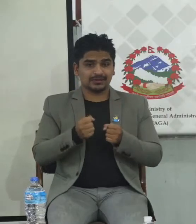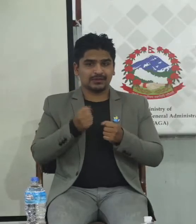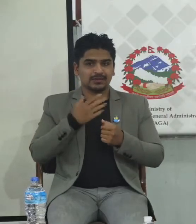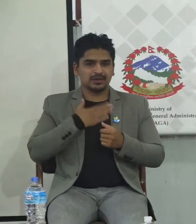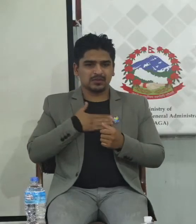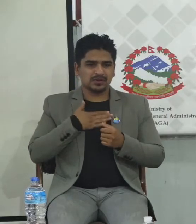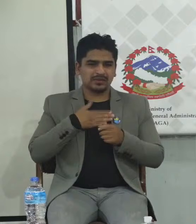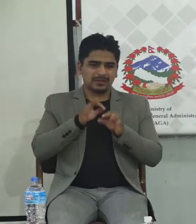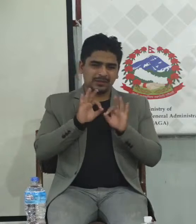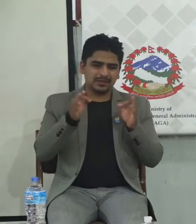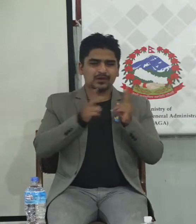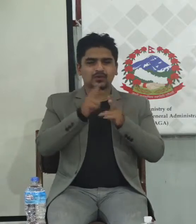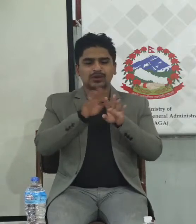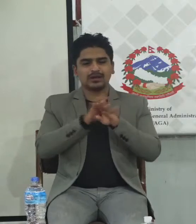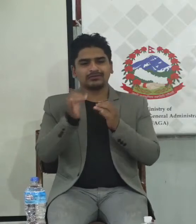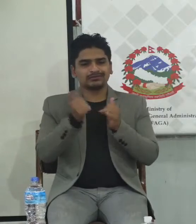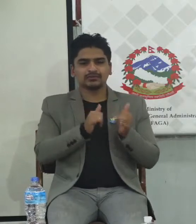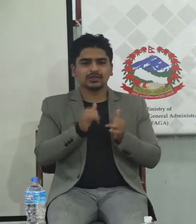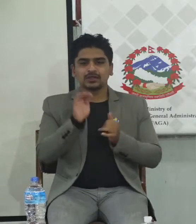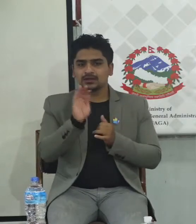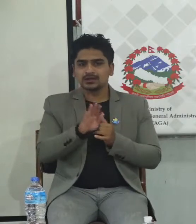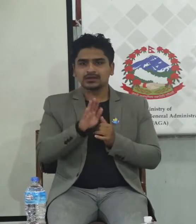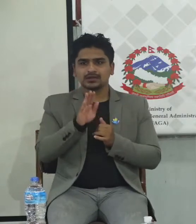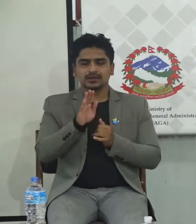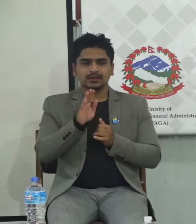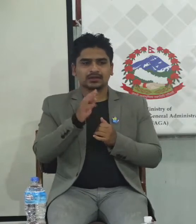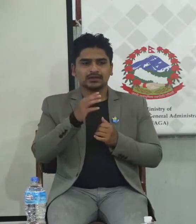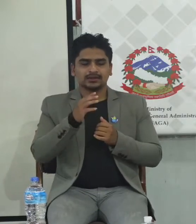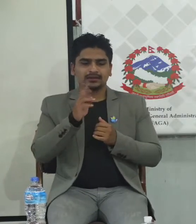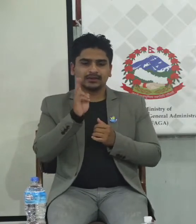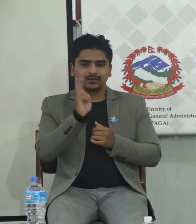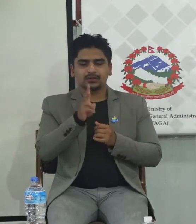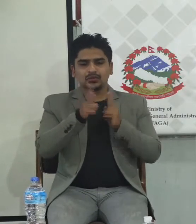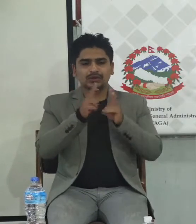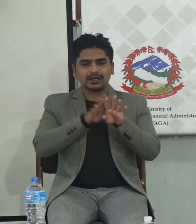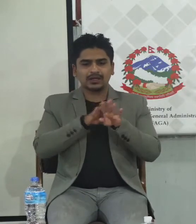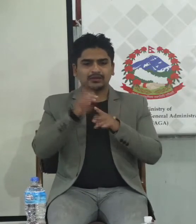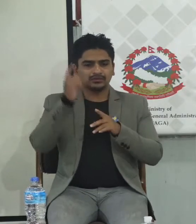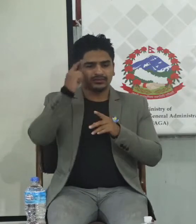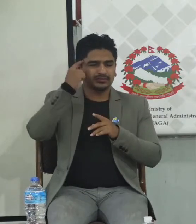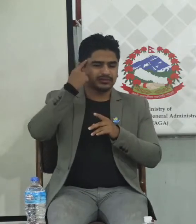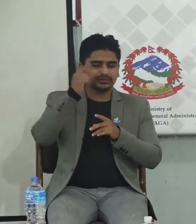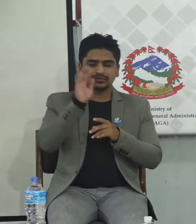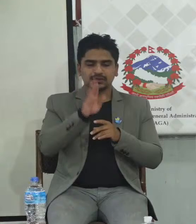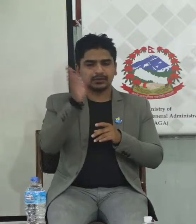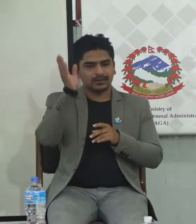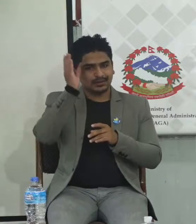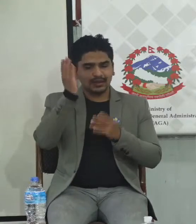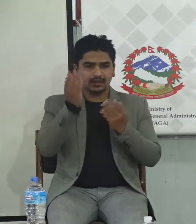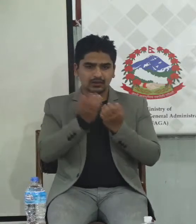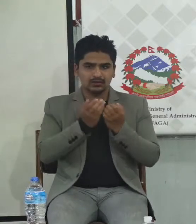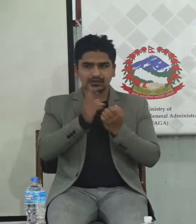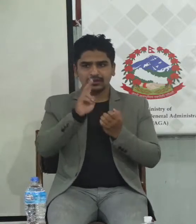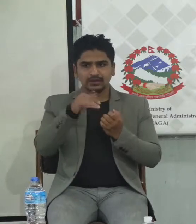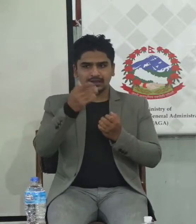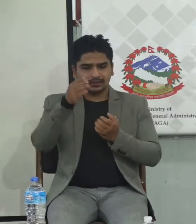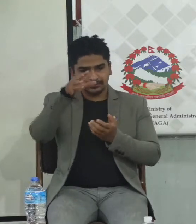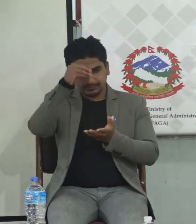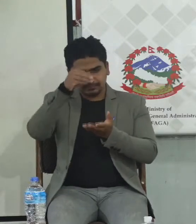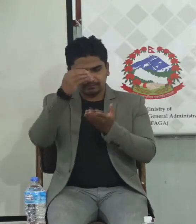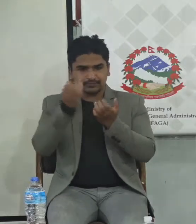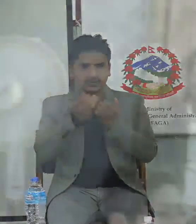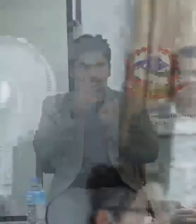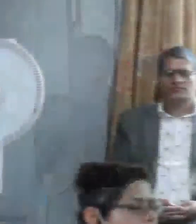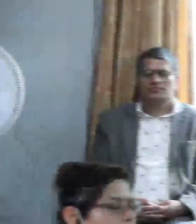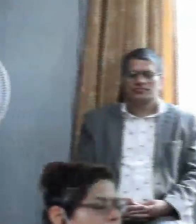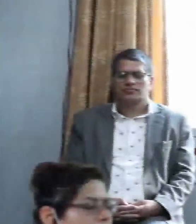So please remember that, observe that, watch it, and keep that on side, and